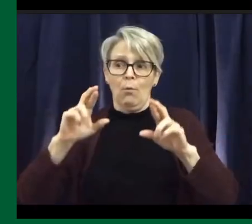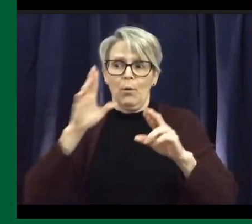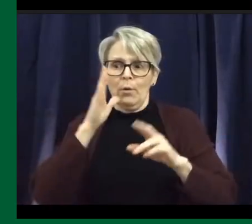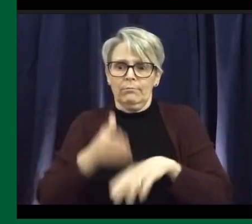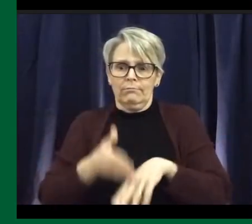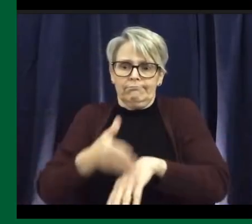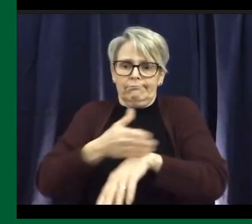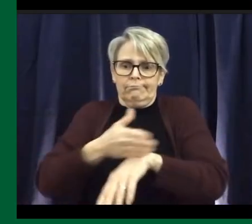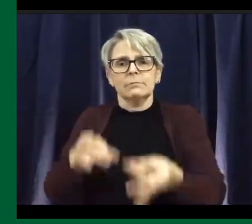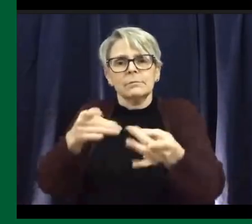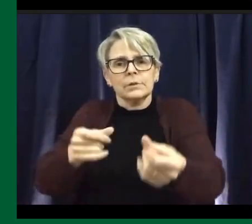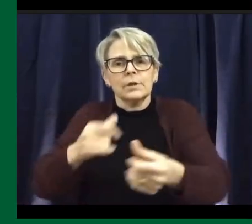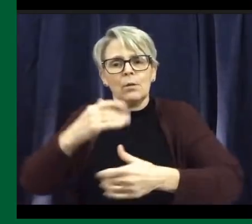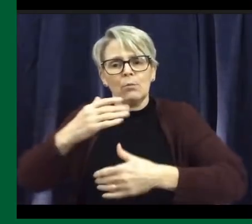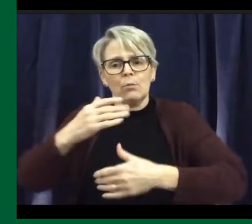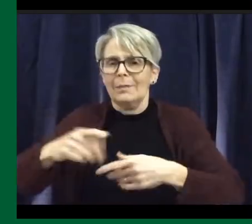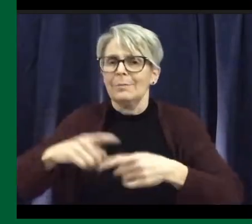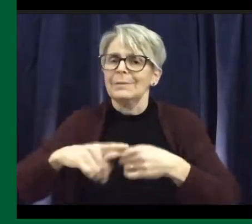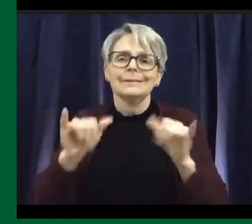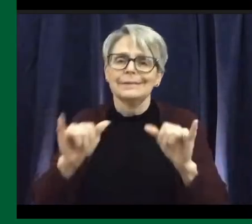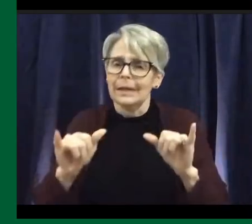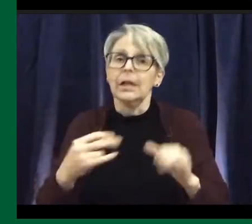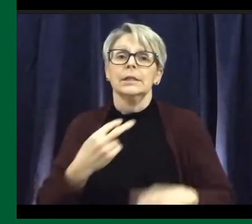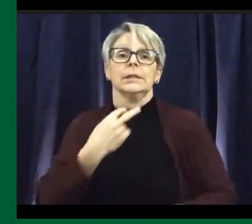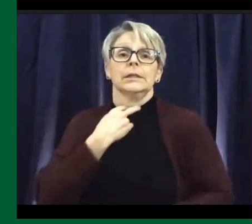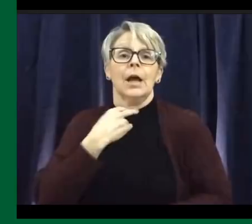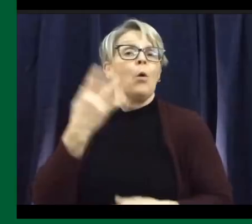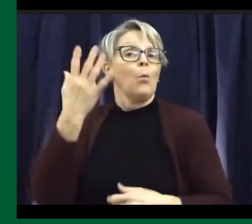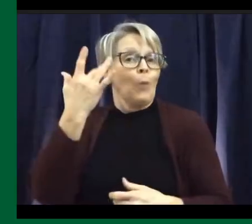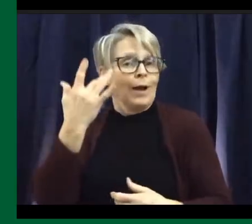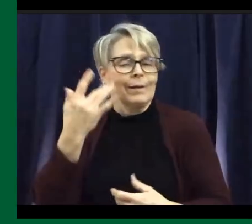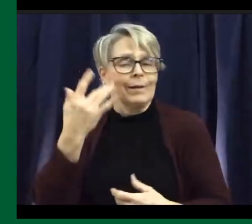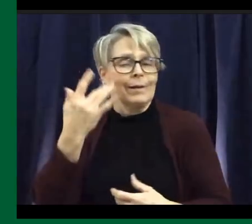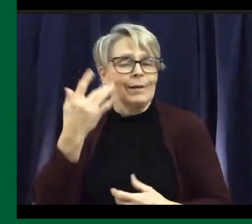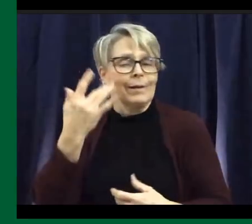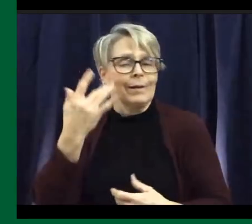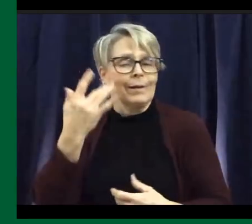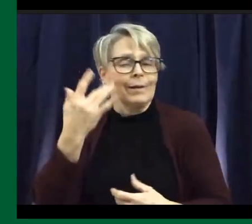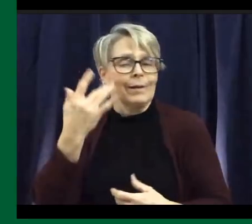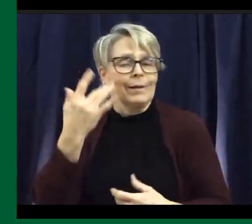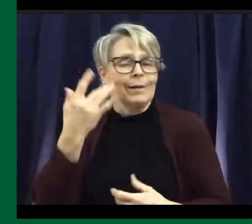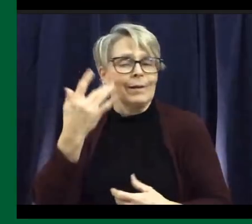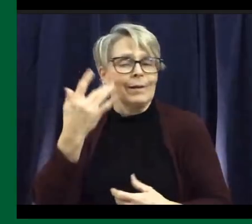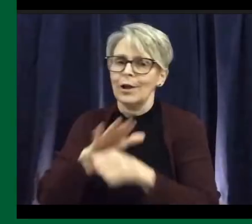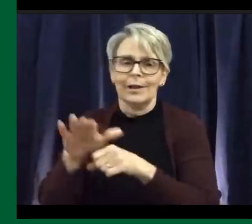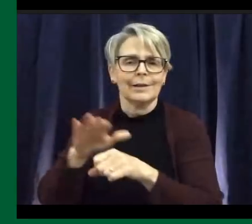but it will still be hampered by a lack of vaccine supply until vaccines start flowing in a consistent manner.